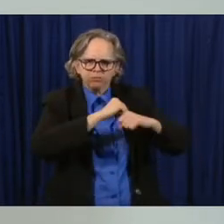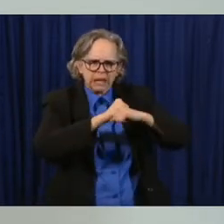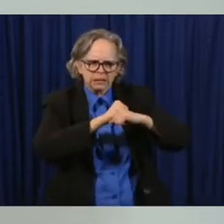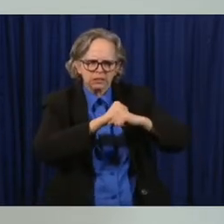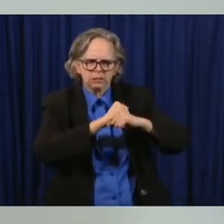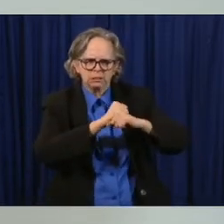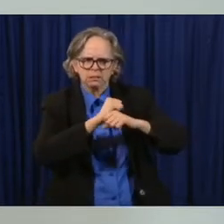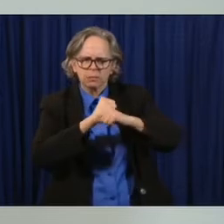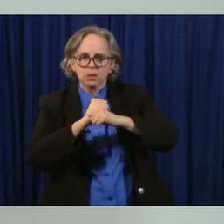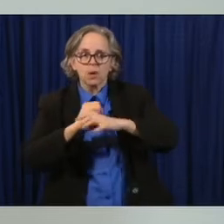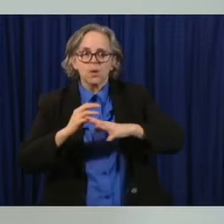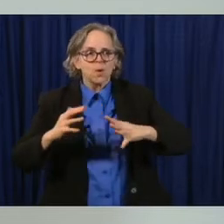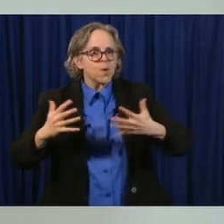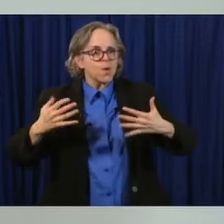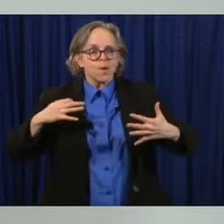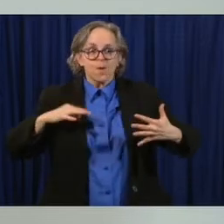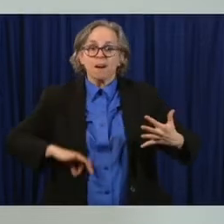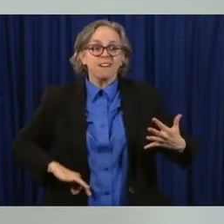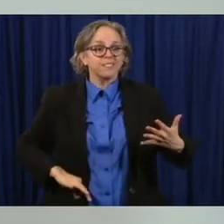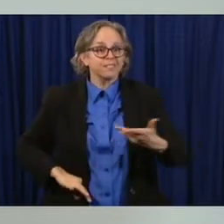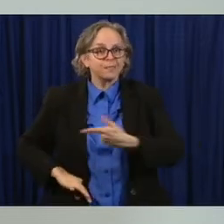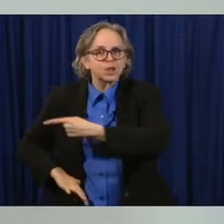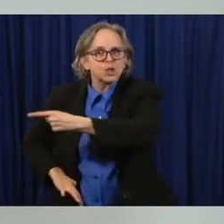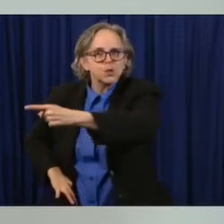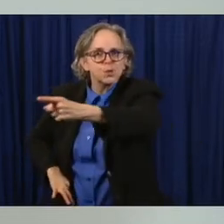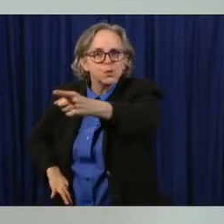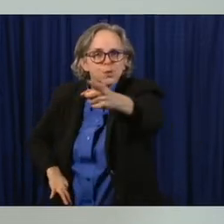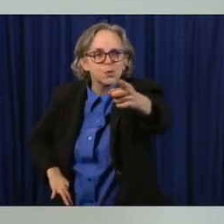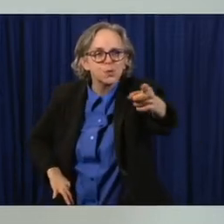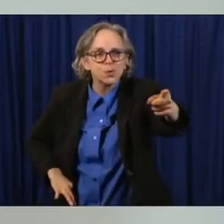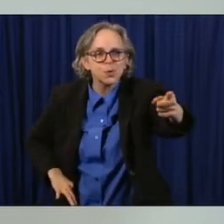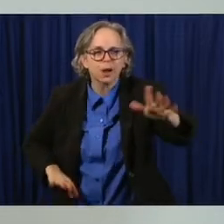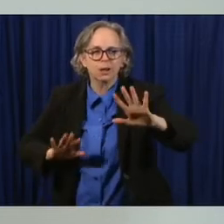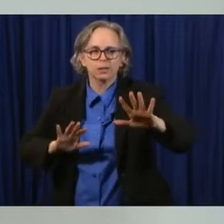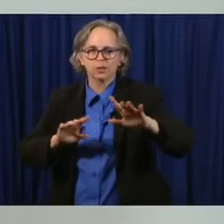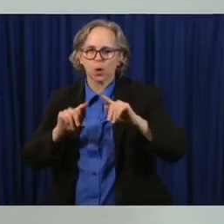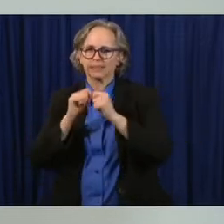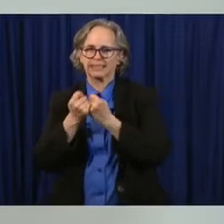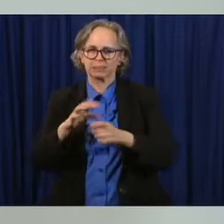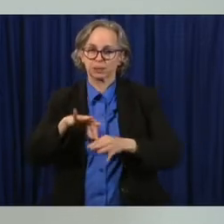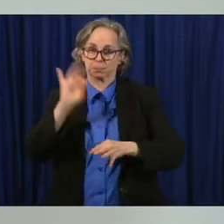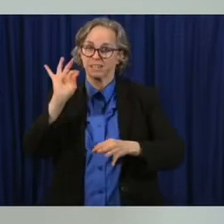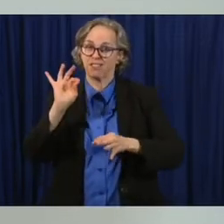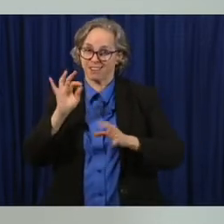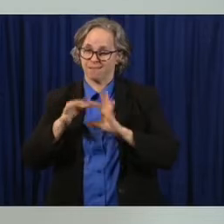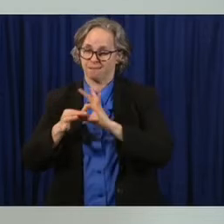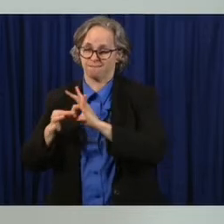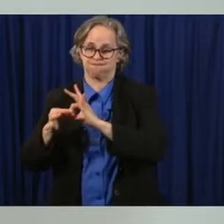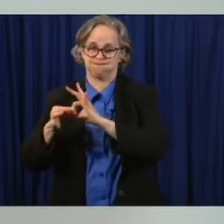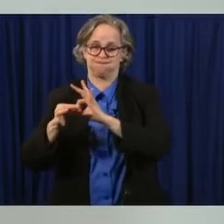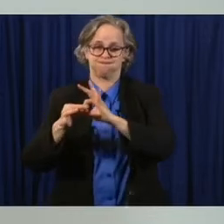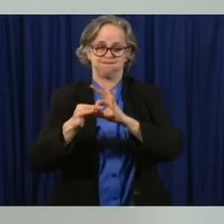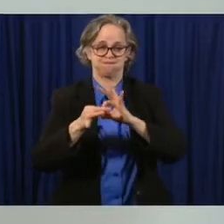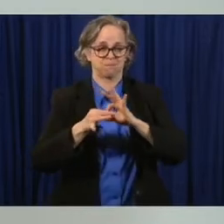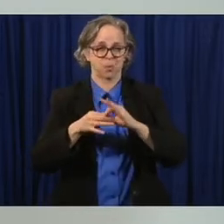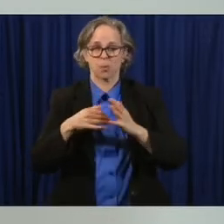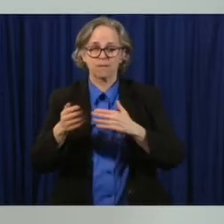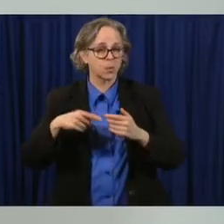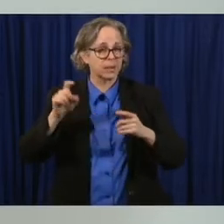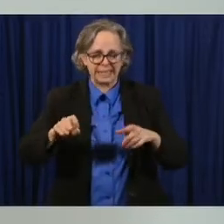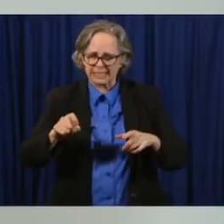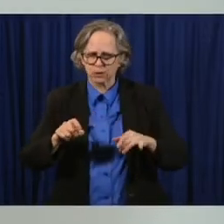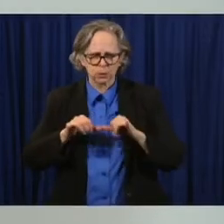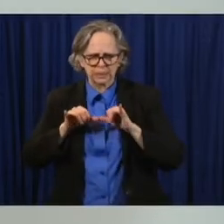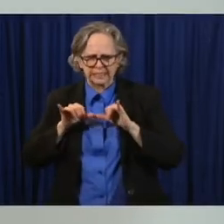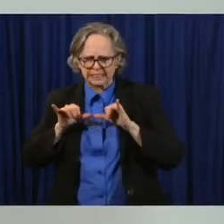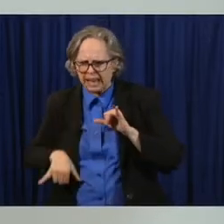in Ohio, your just team spirit, doing what you needed to do to keep yourself safe, your neighbors, your family